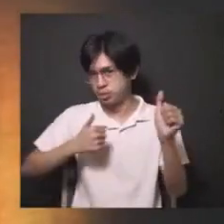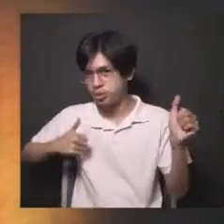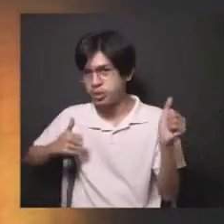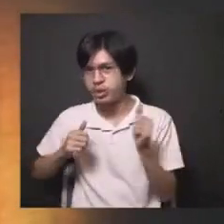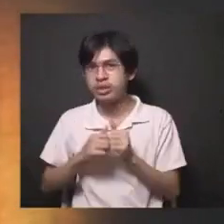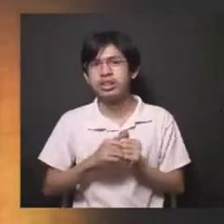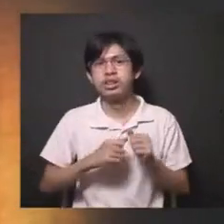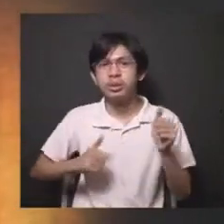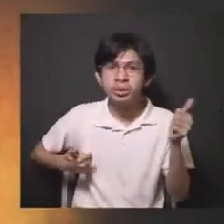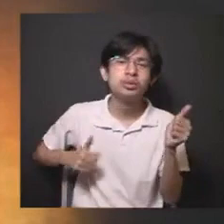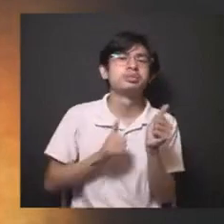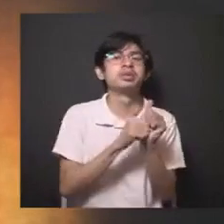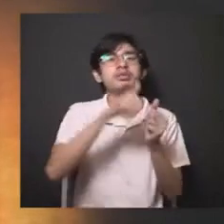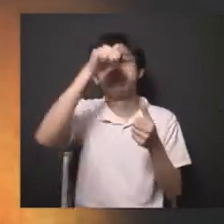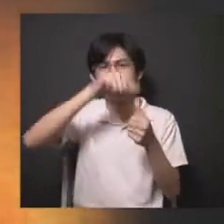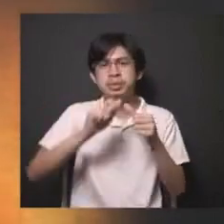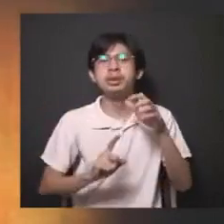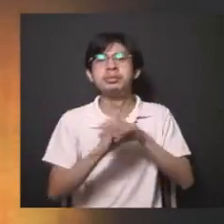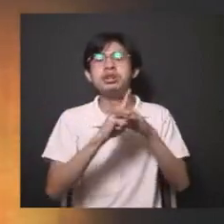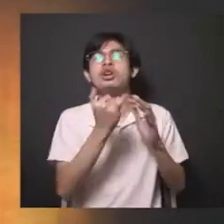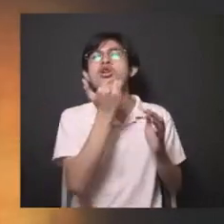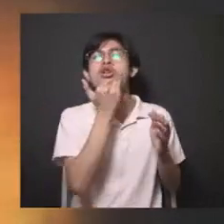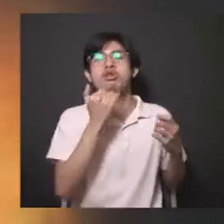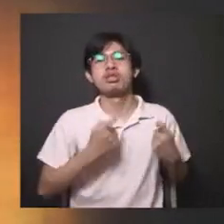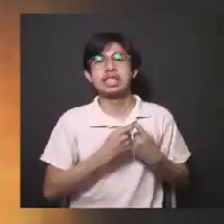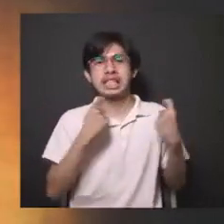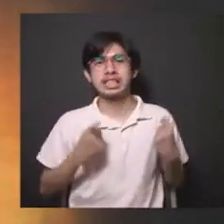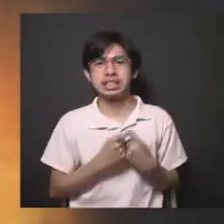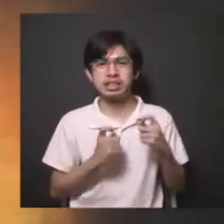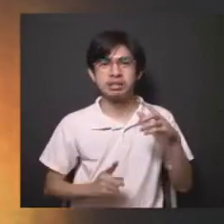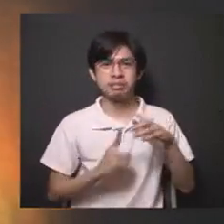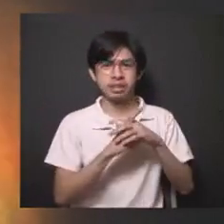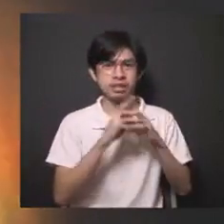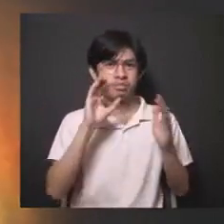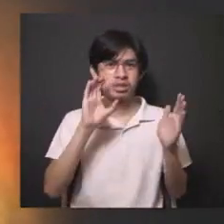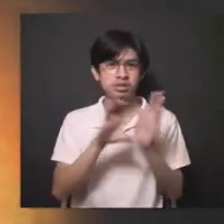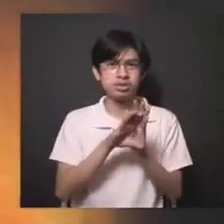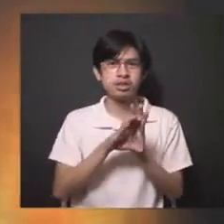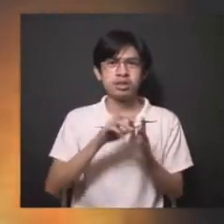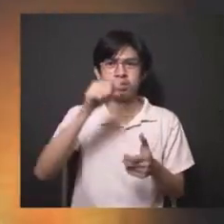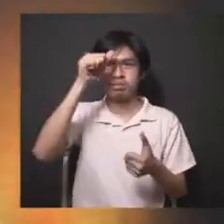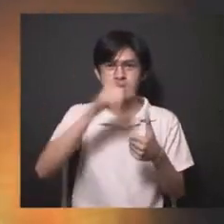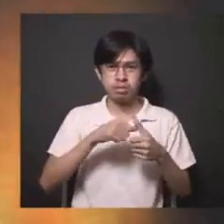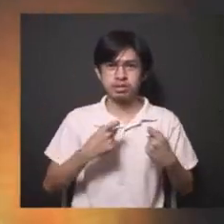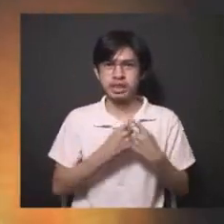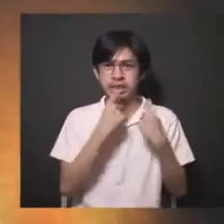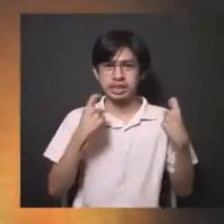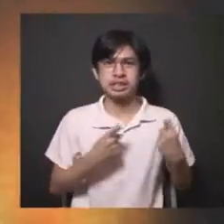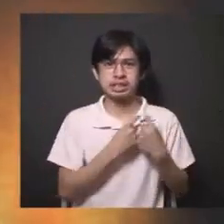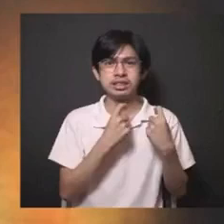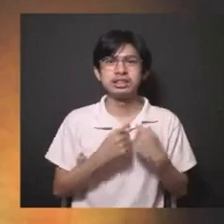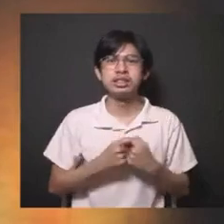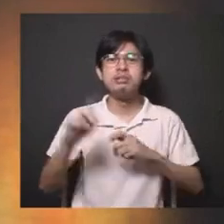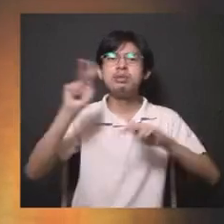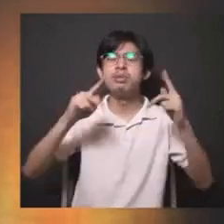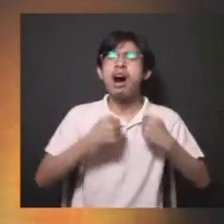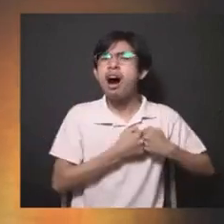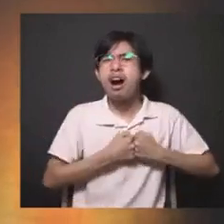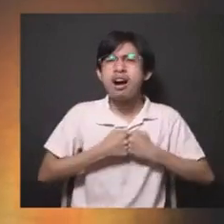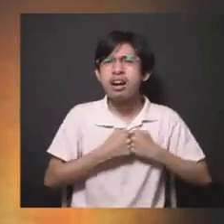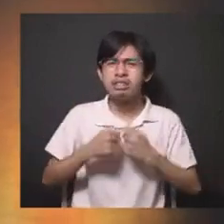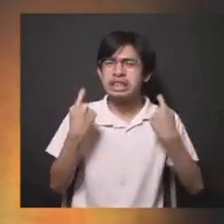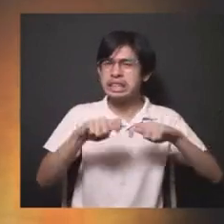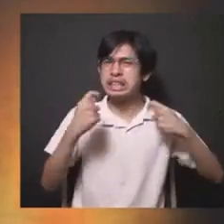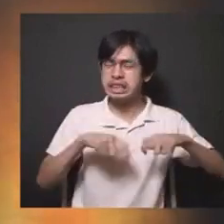moment, one reminder, one photo, and there, it's back. And sometimes people struggle because, you know, they try to cover up the sin so long,